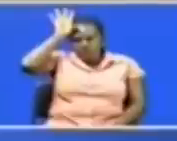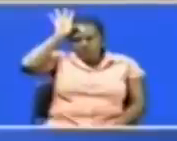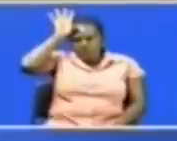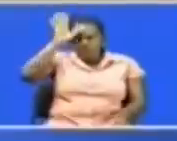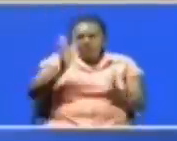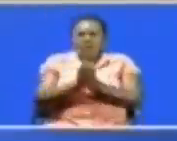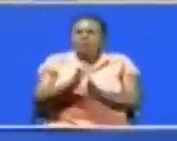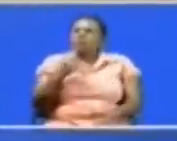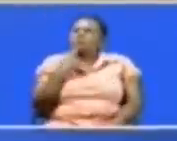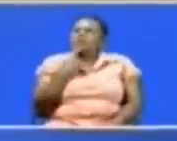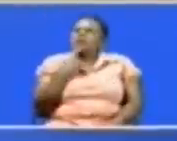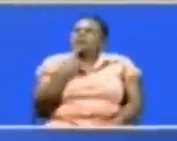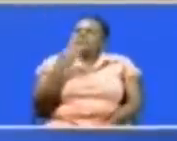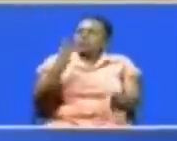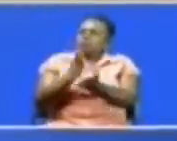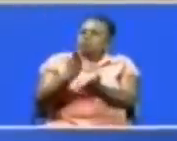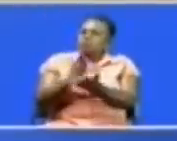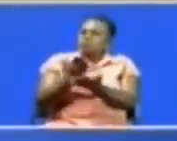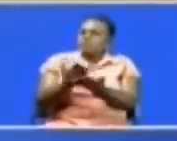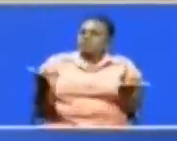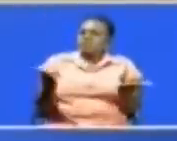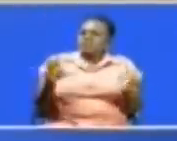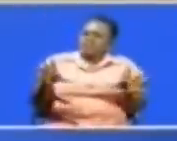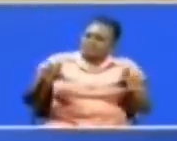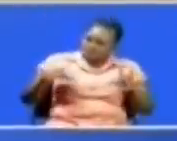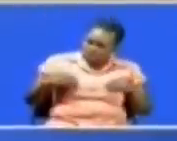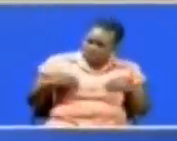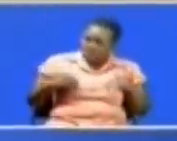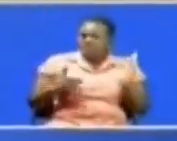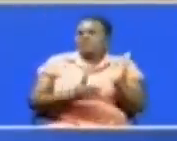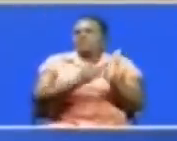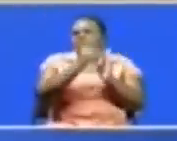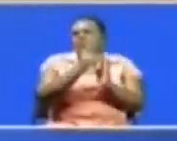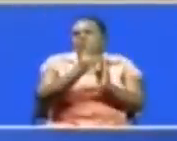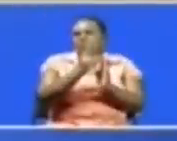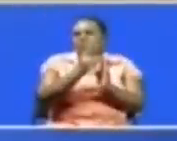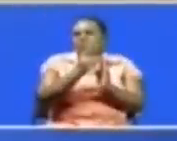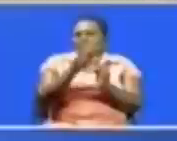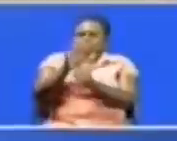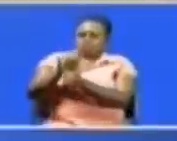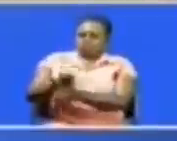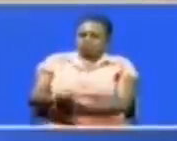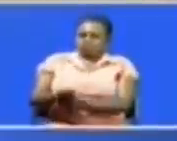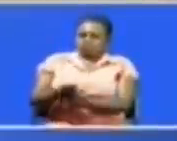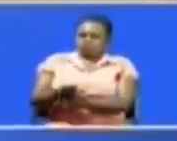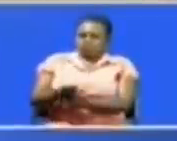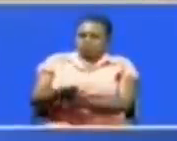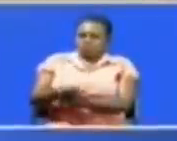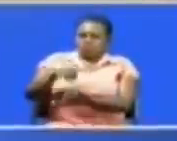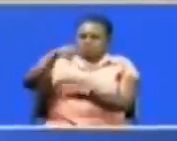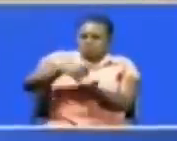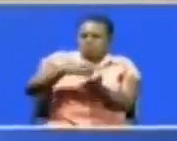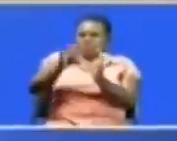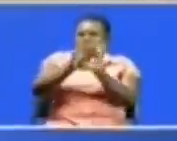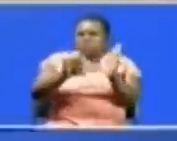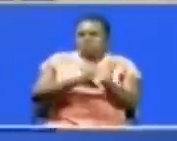place like Turkana. Mm-hmm. In fact, it is something that we have acknowledged as a country, that development has been skewed. It is why in our constitution we